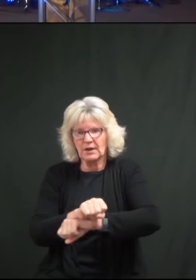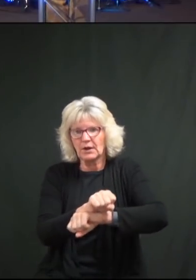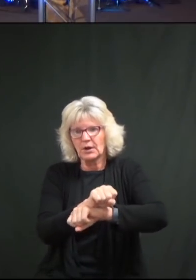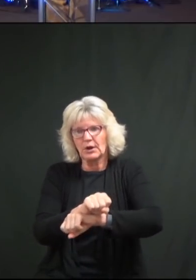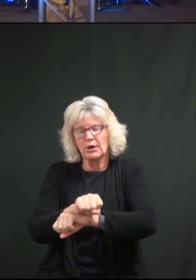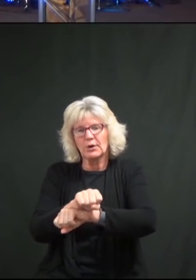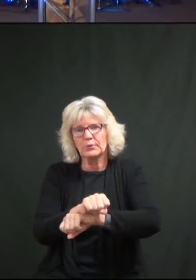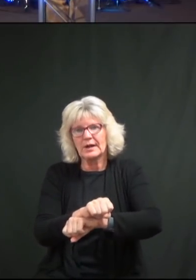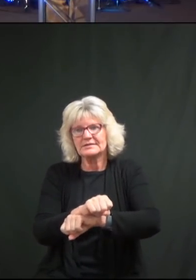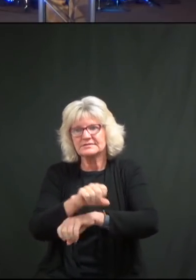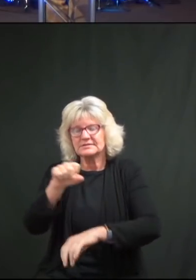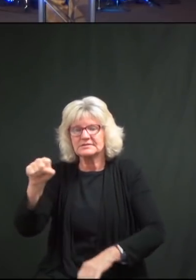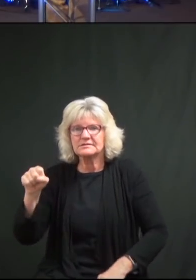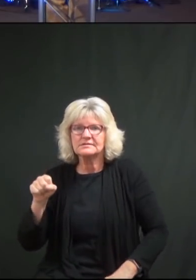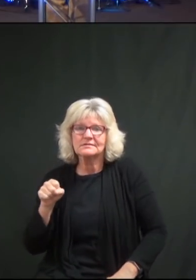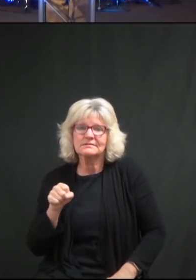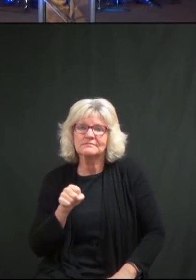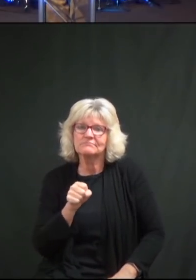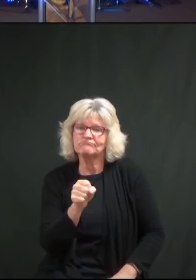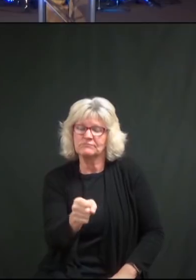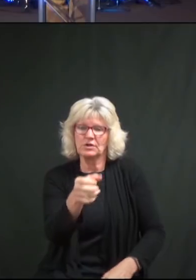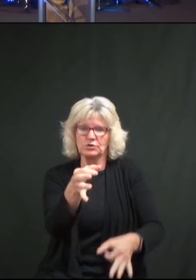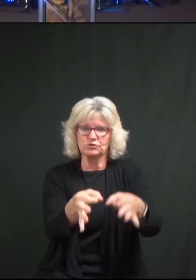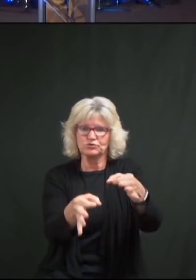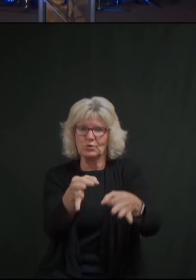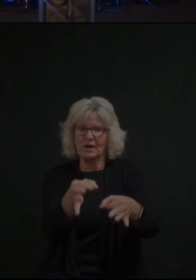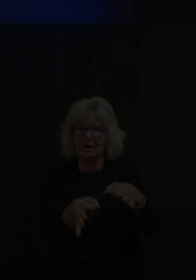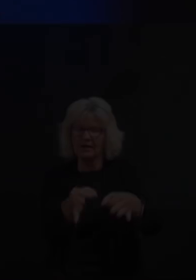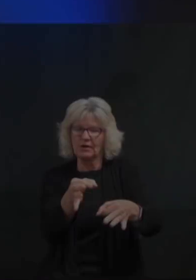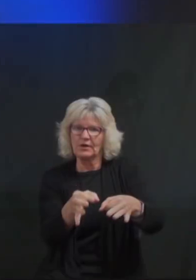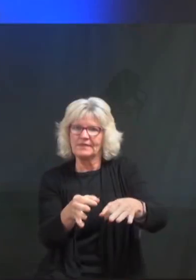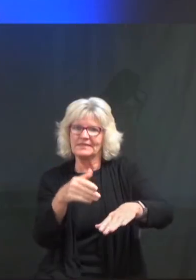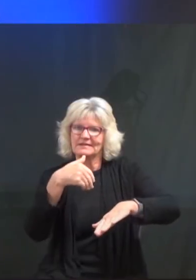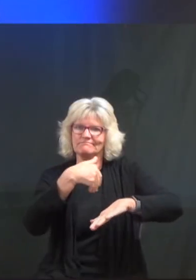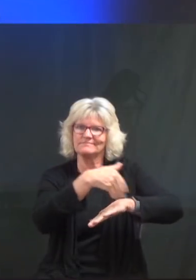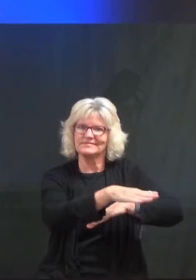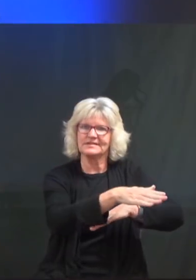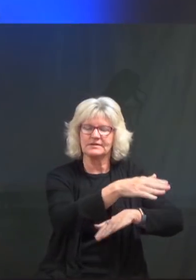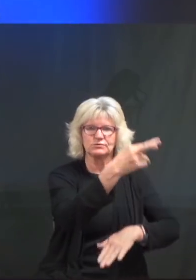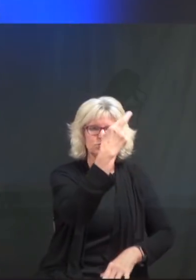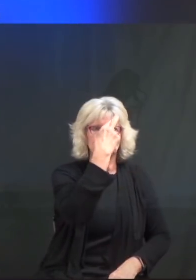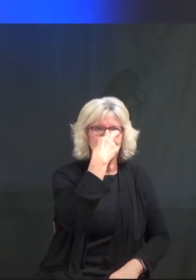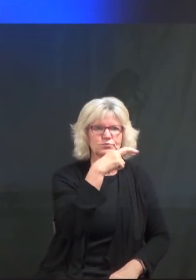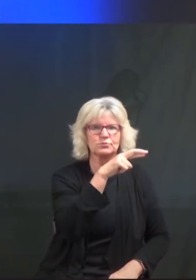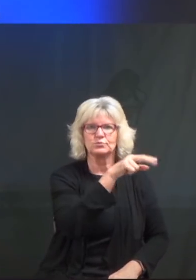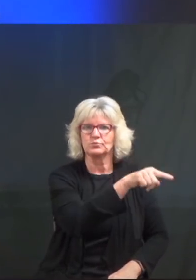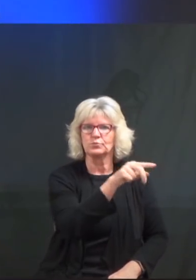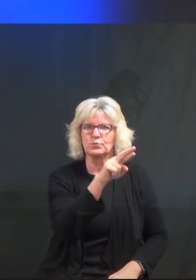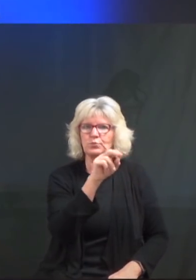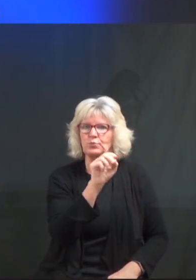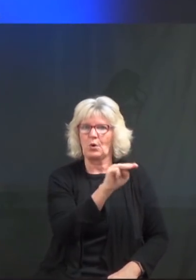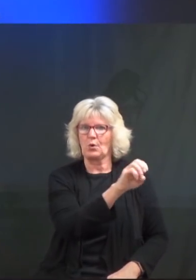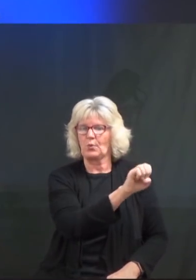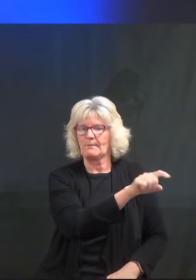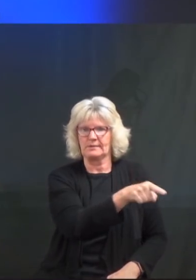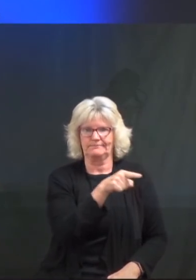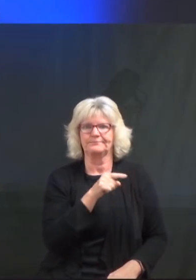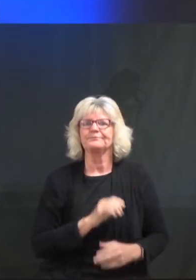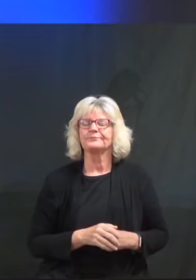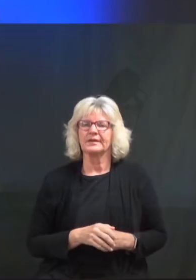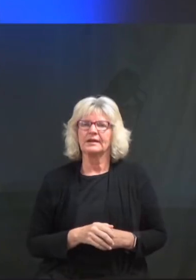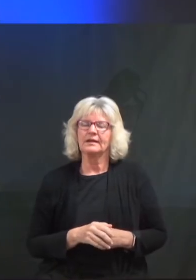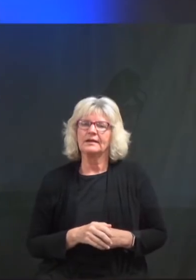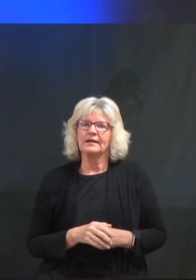on trial, and then shipped back to Rome. Were any of those things a bother to Paul? It wasn't,